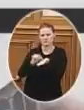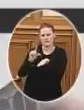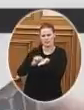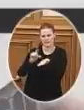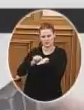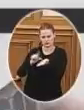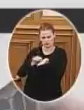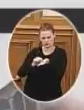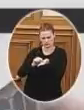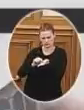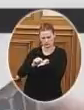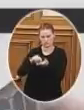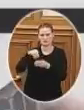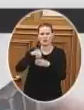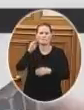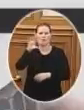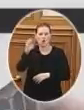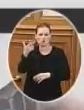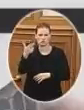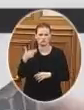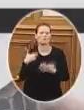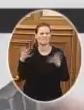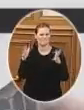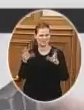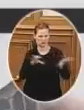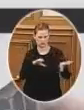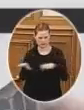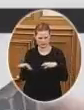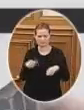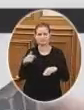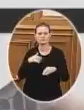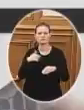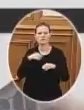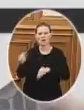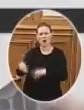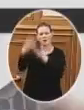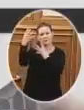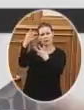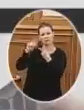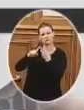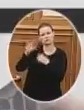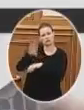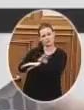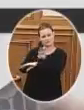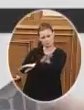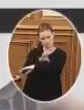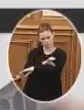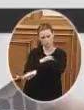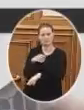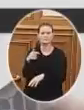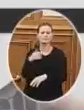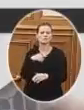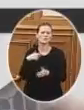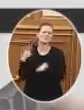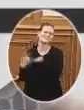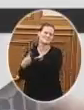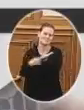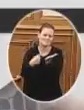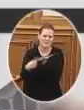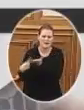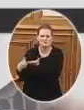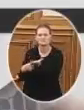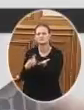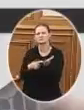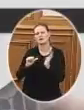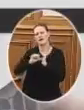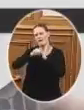in March, and we managed that. We uploaded that draft and spent a lot of time discussing and illustrating